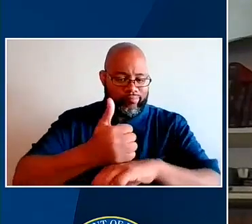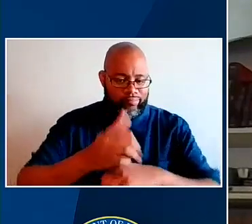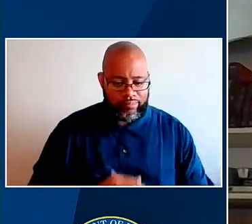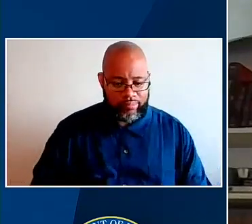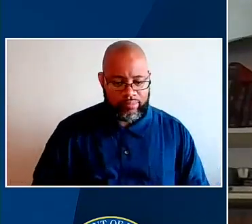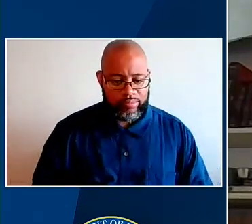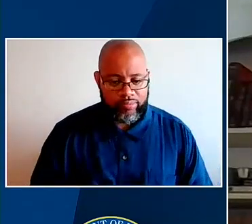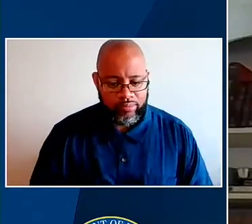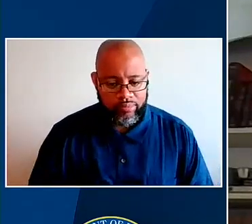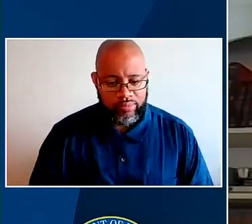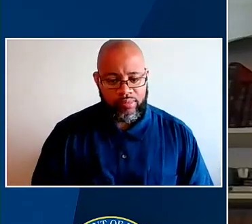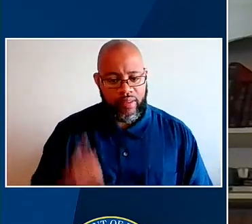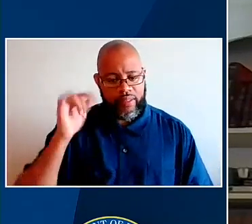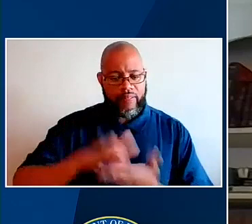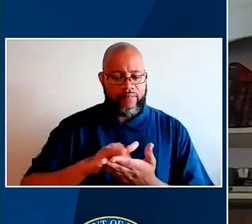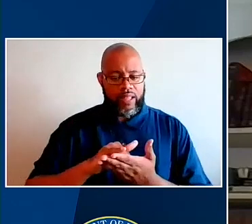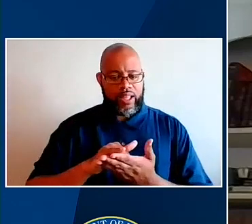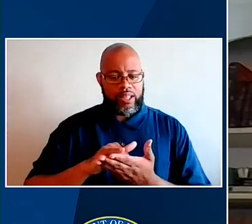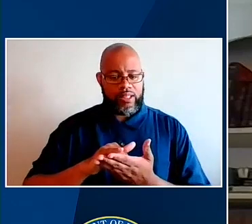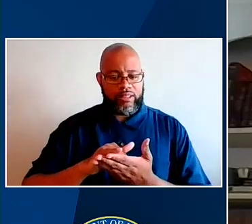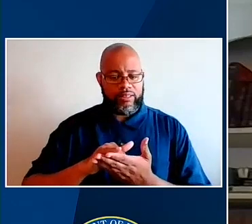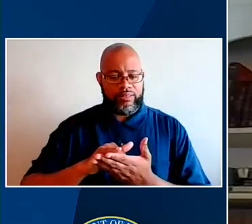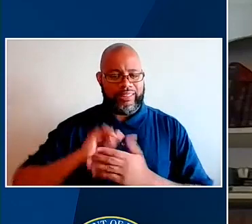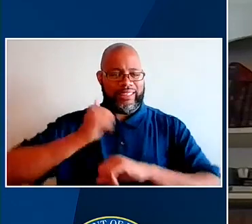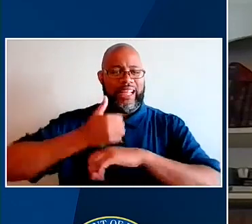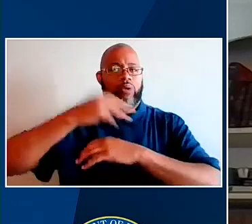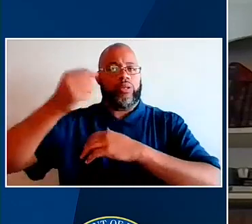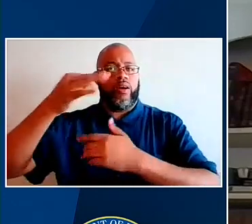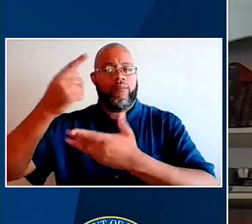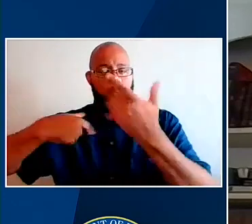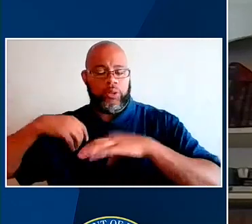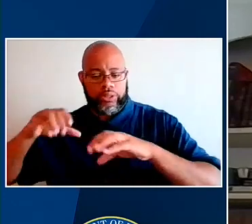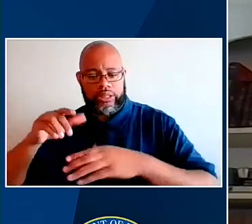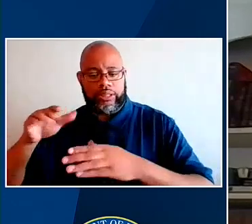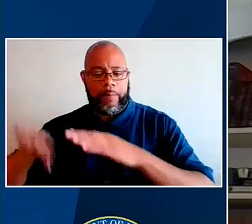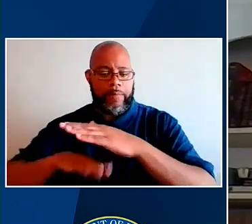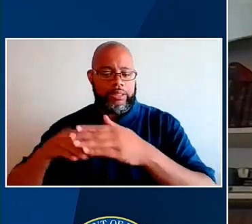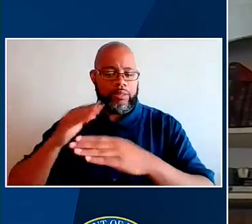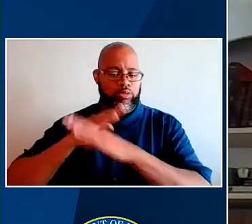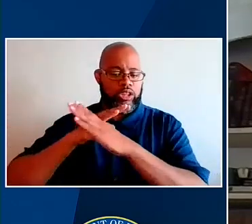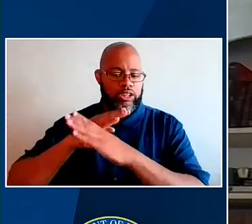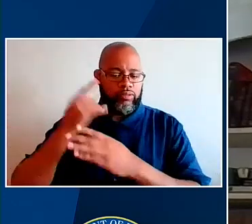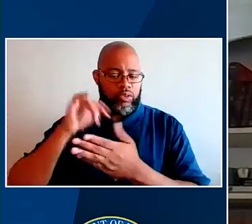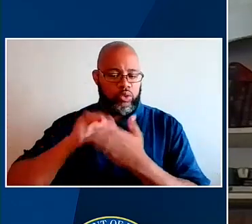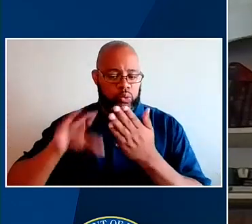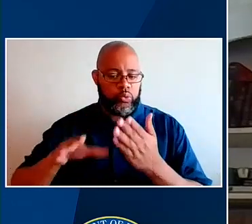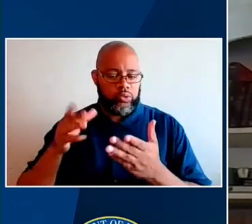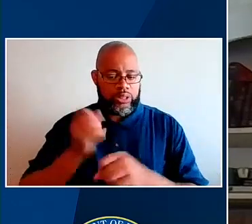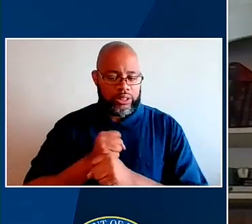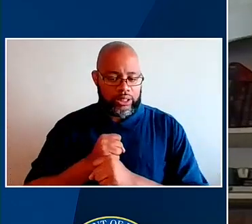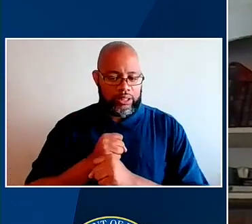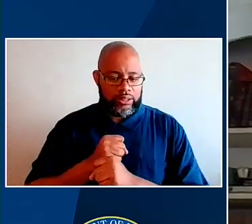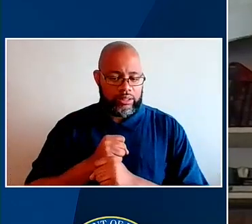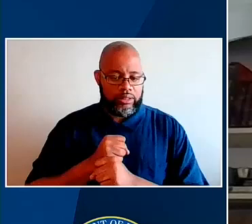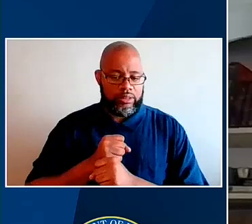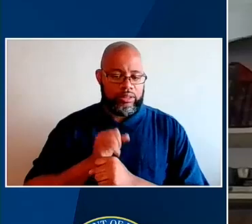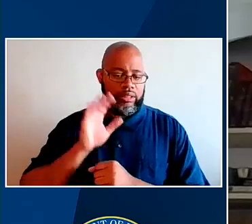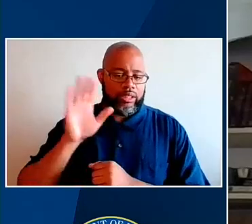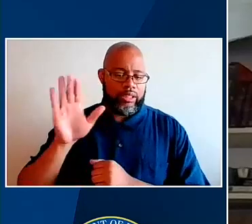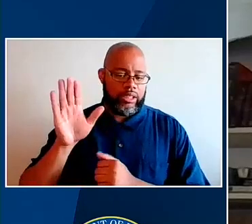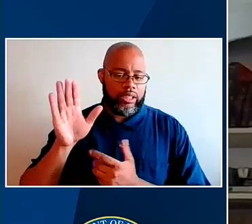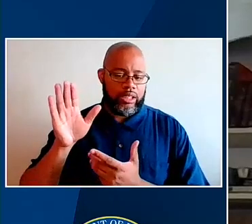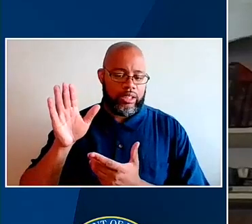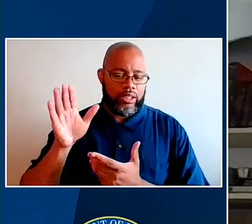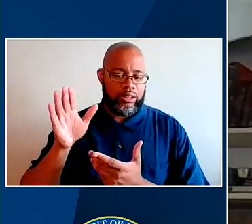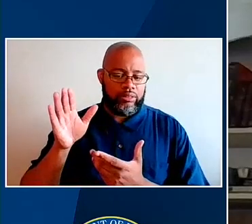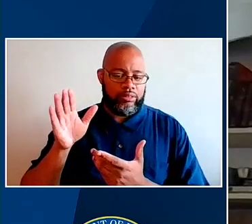yeah, I think it sets outside of anything else we've done as a basic protection for students to get them their books and supplies earlier, get the means to